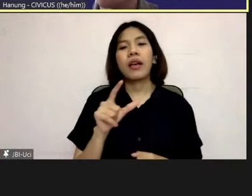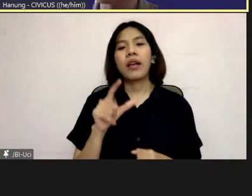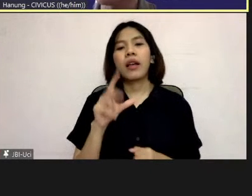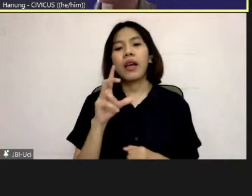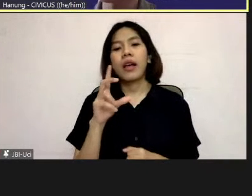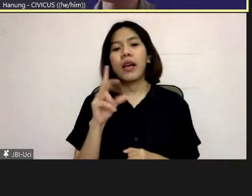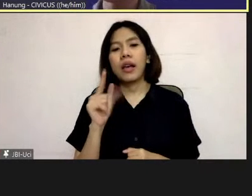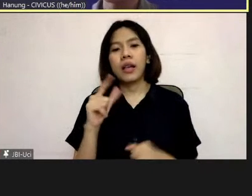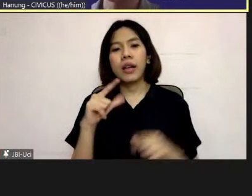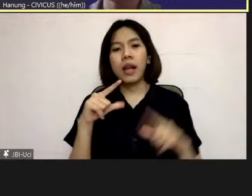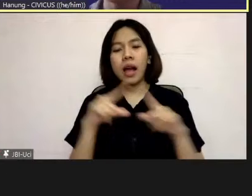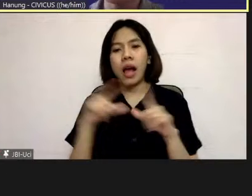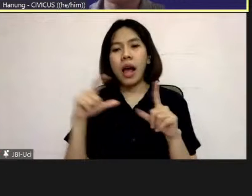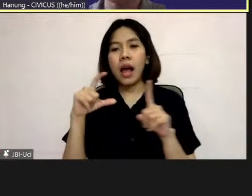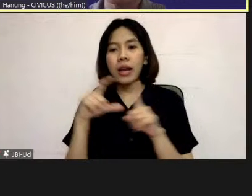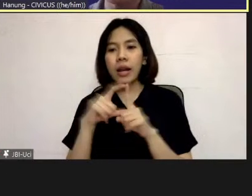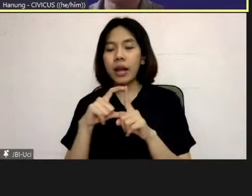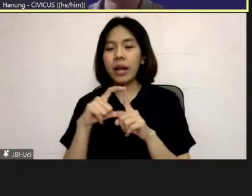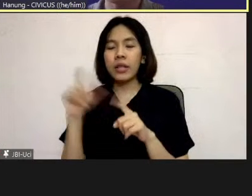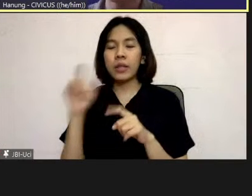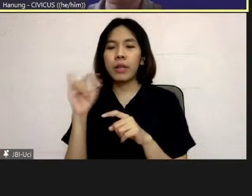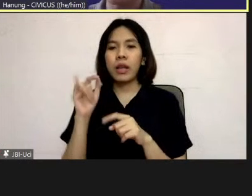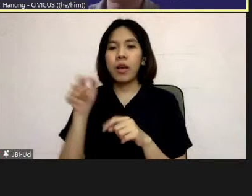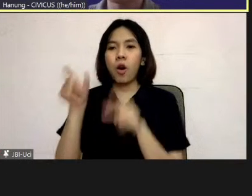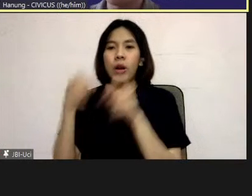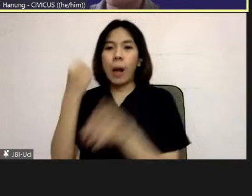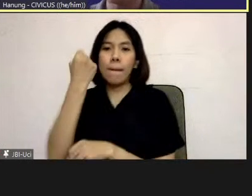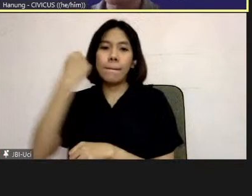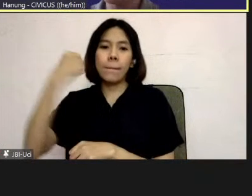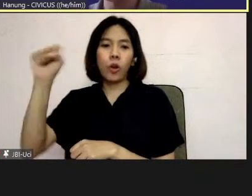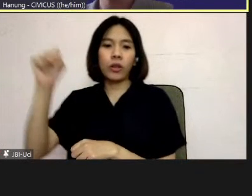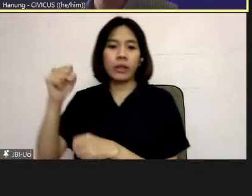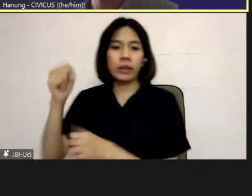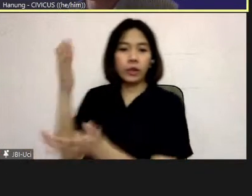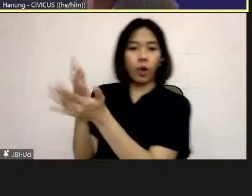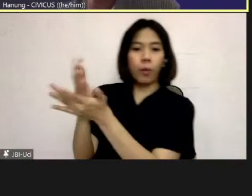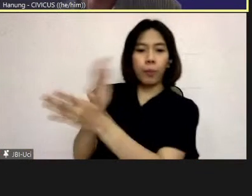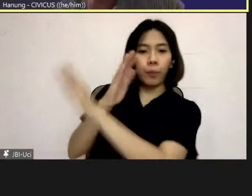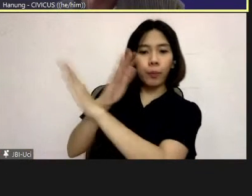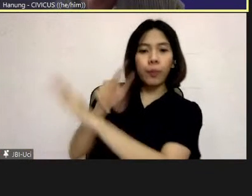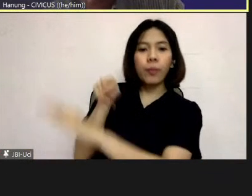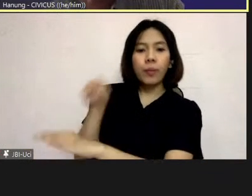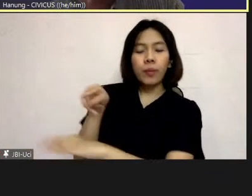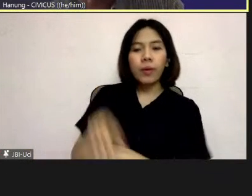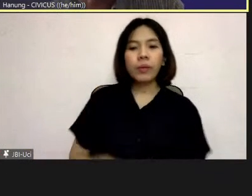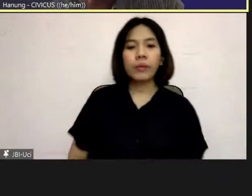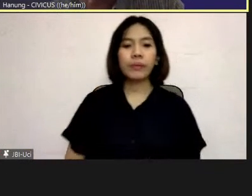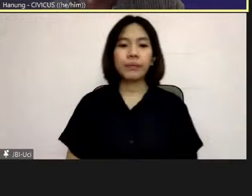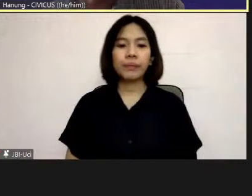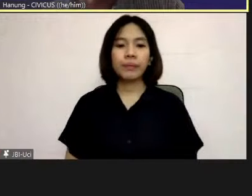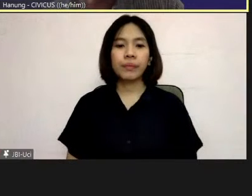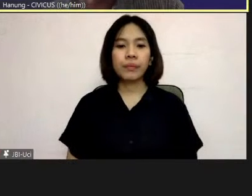various frequencies with ability to target the sounds to a particular area, which have been